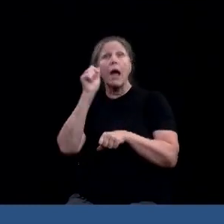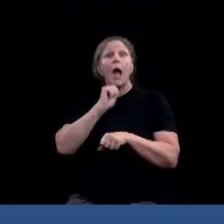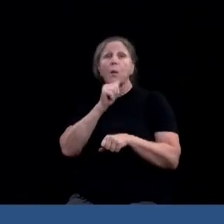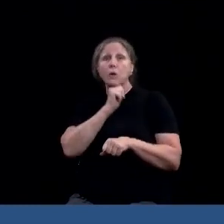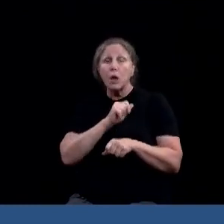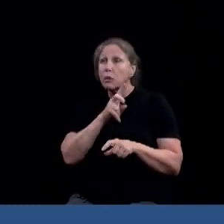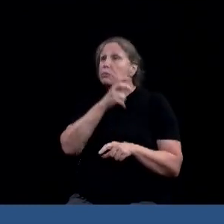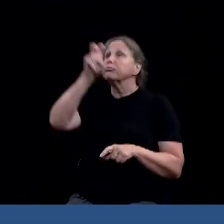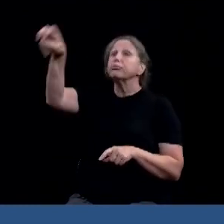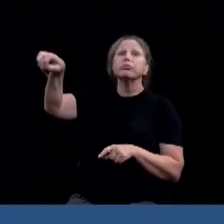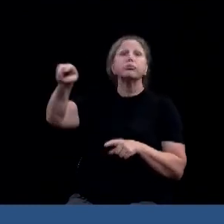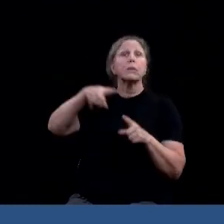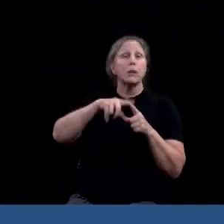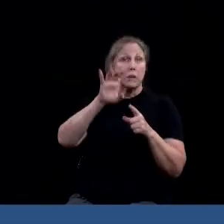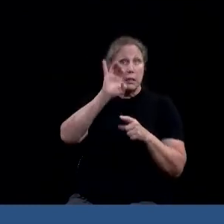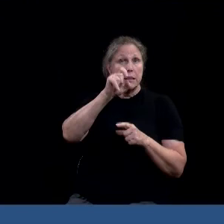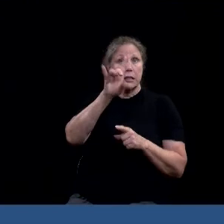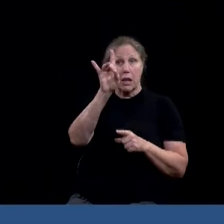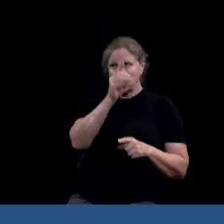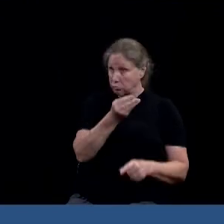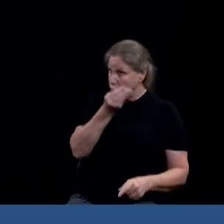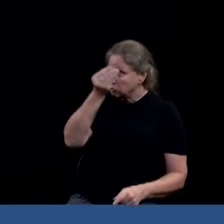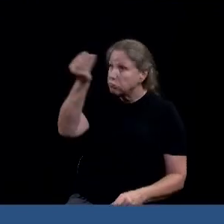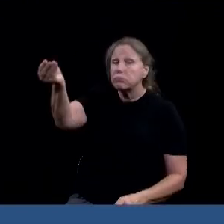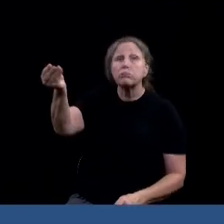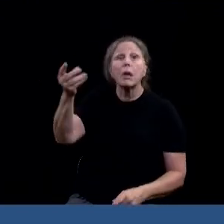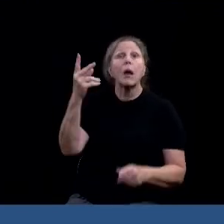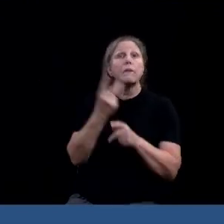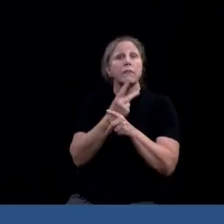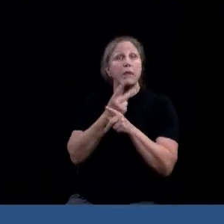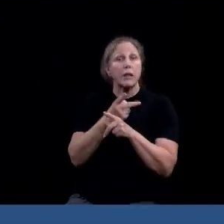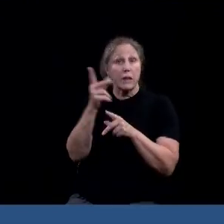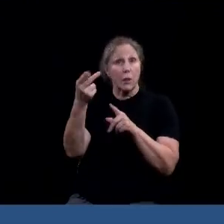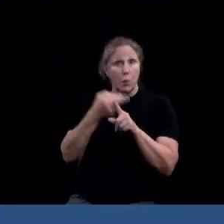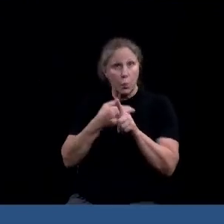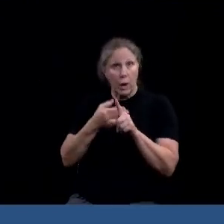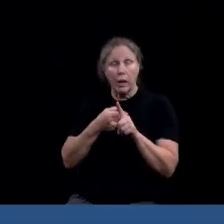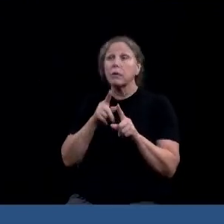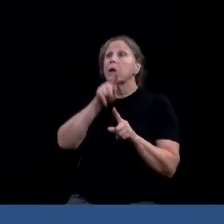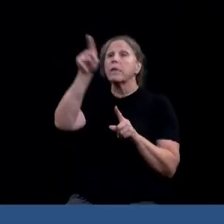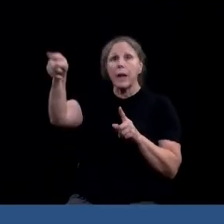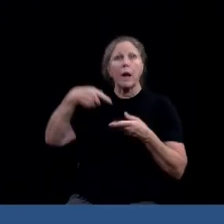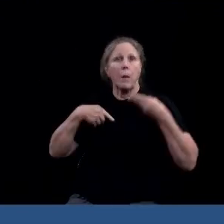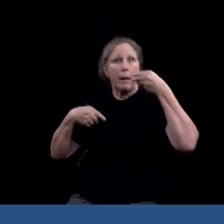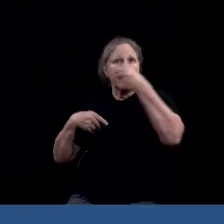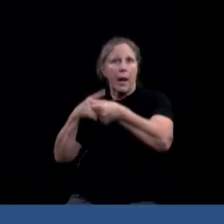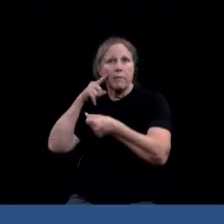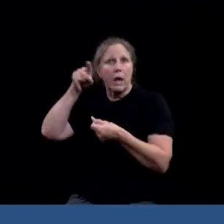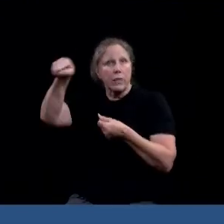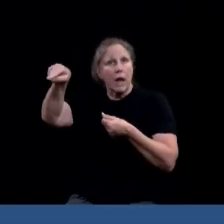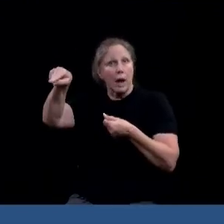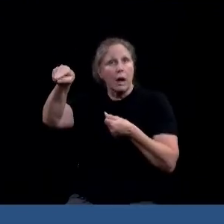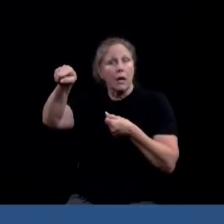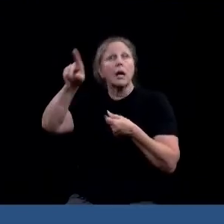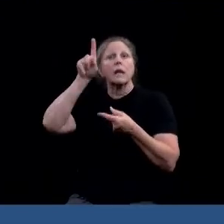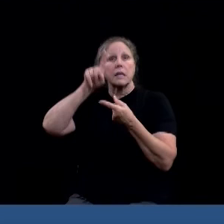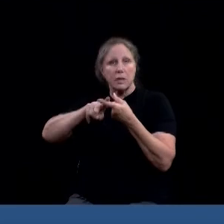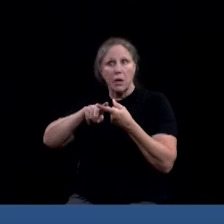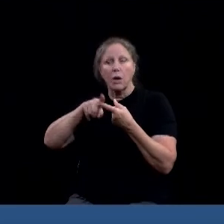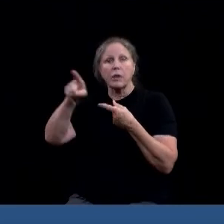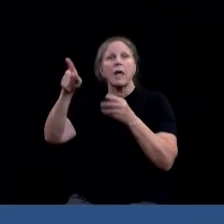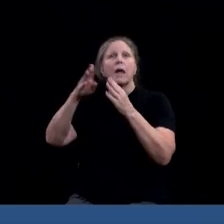have to calculate the rent subsidy based on where they are until the local housing authority will